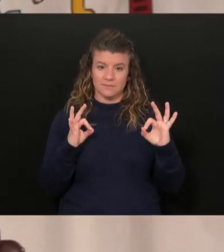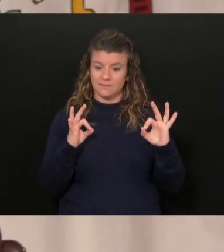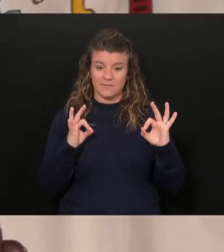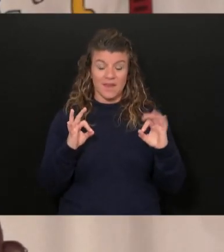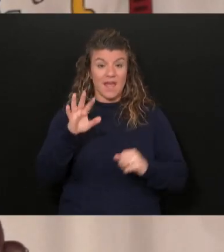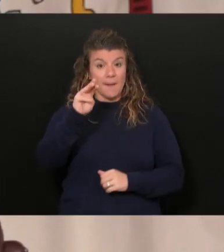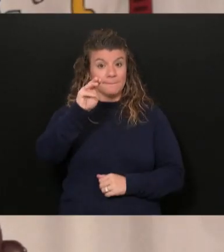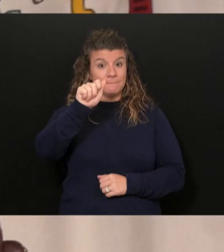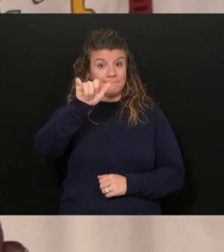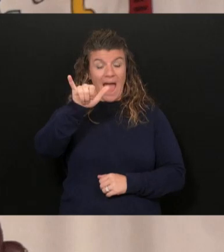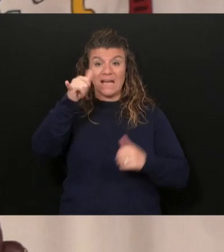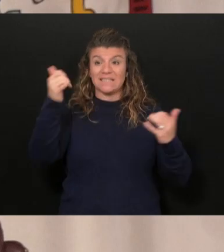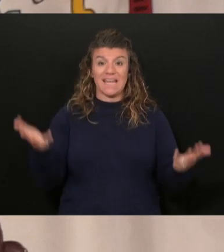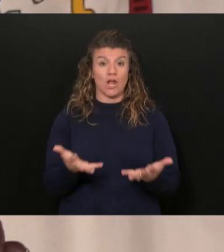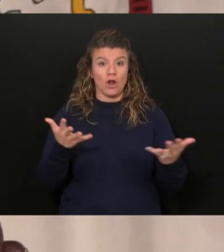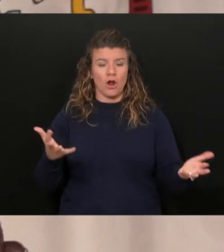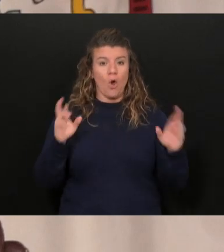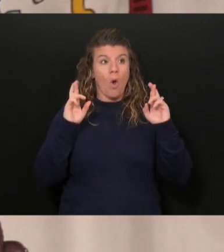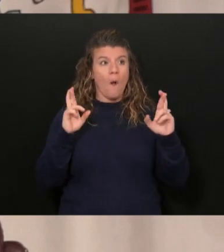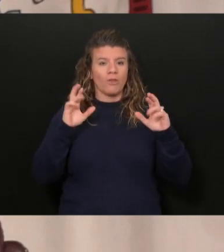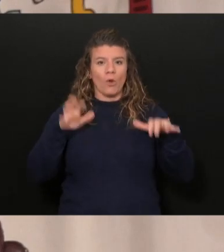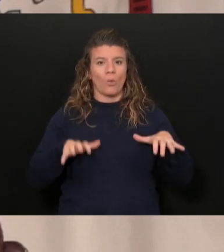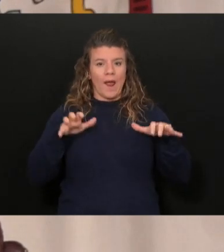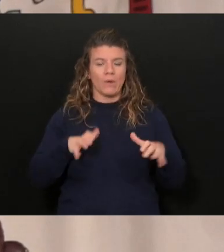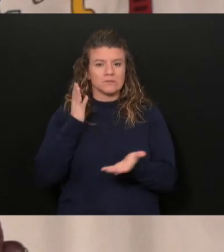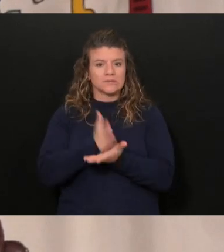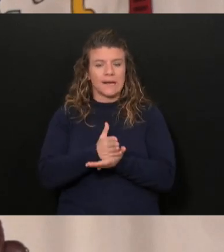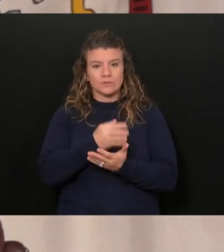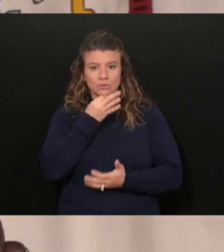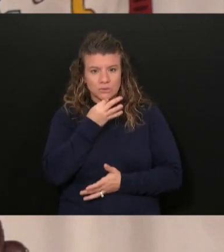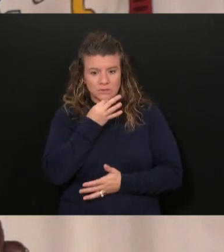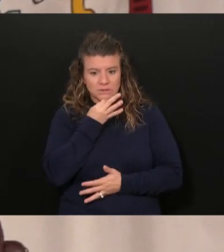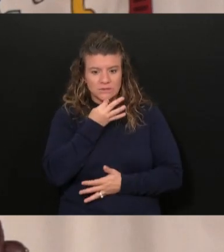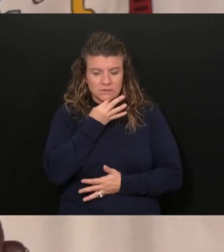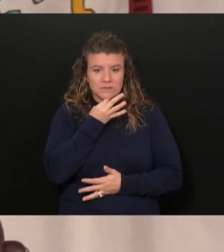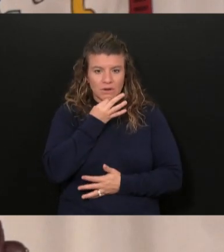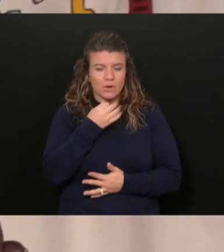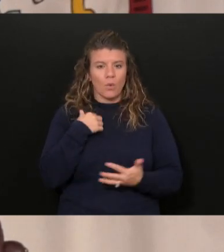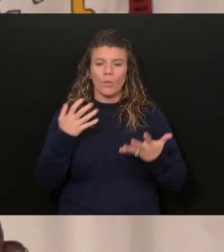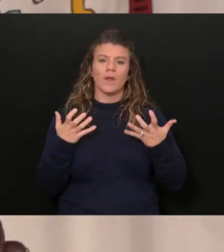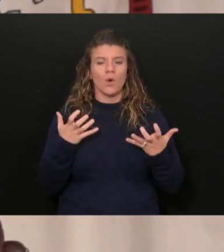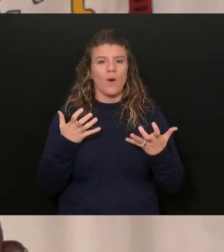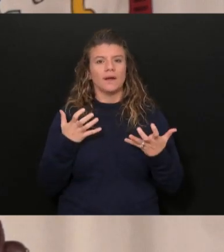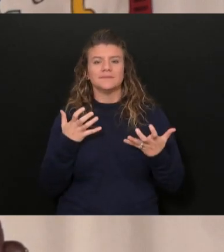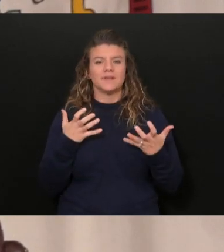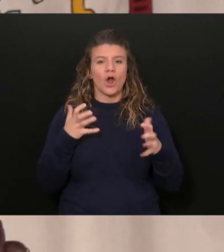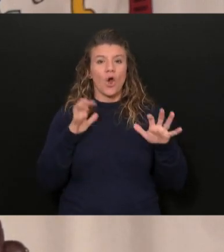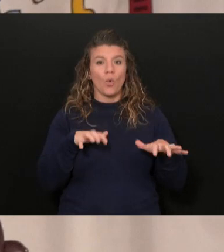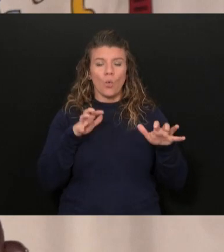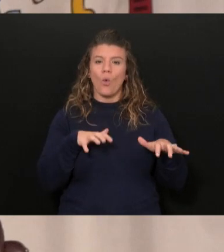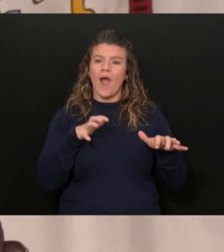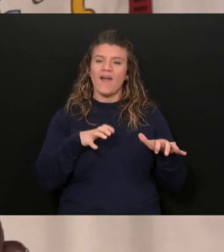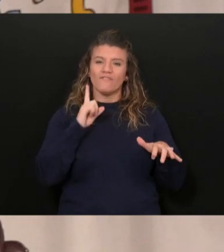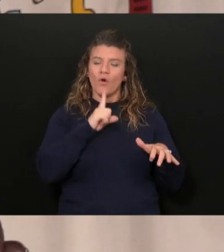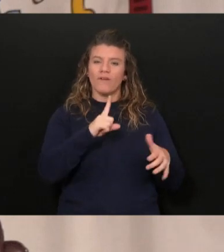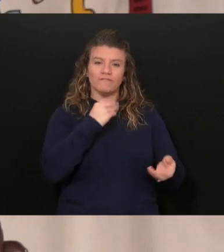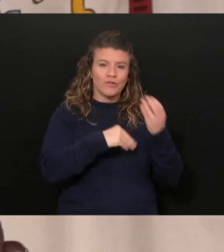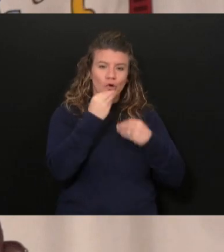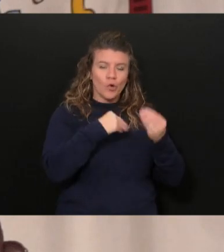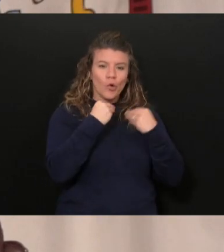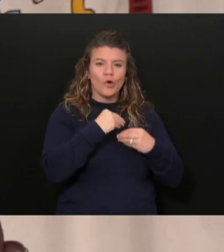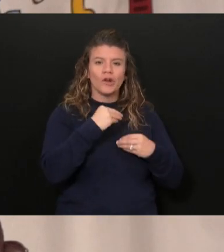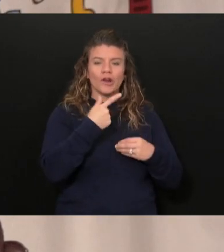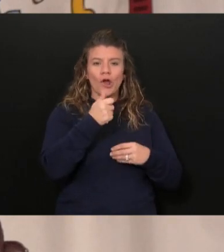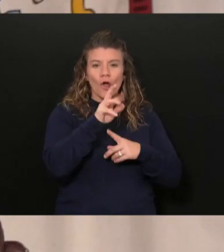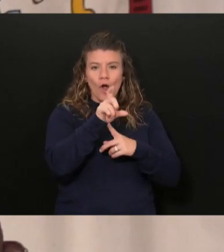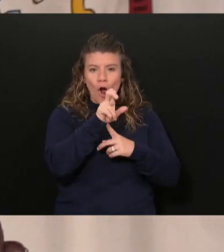May's here, and hopefully the rain's going to stop, at least, we want it to rain on our crop fields and rain on our gardens